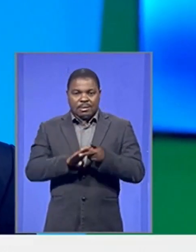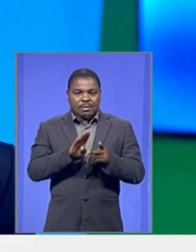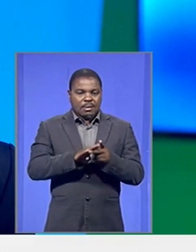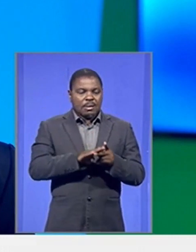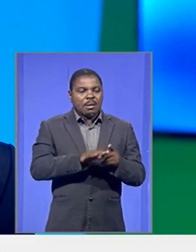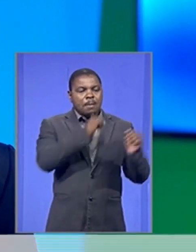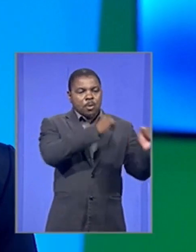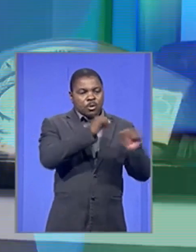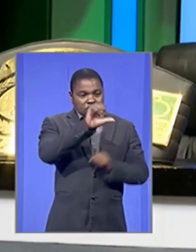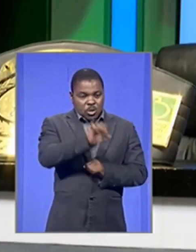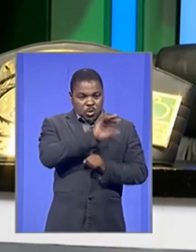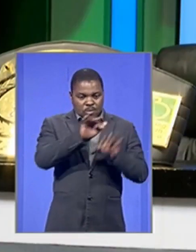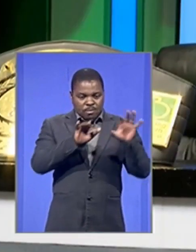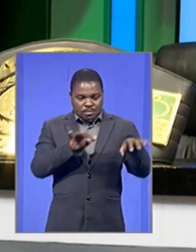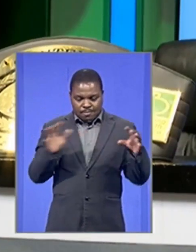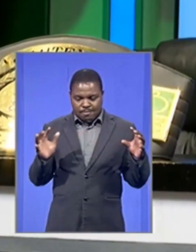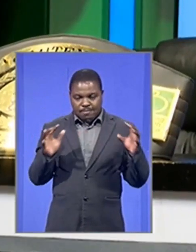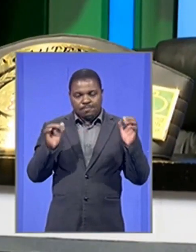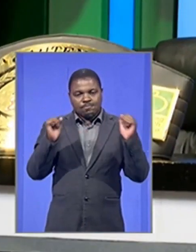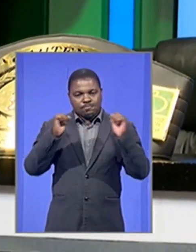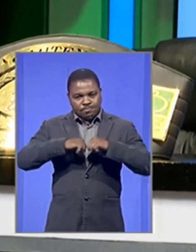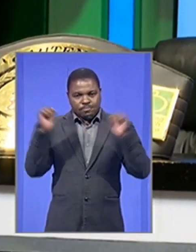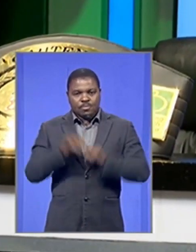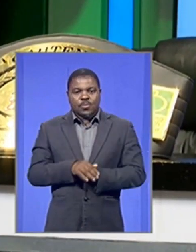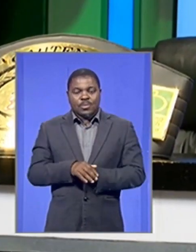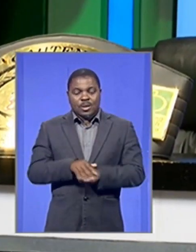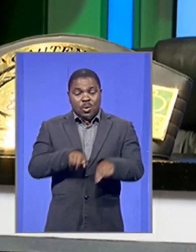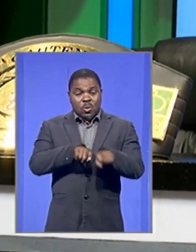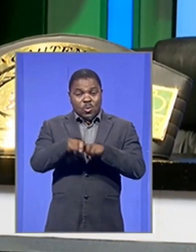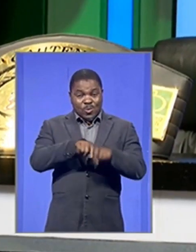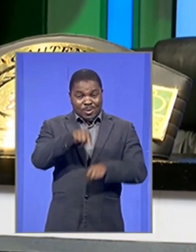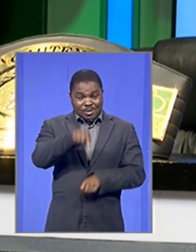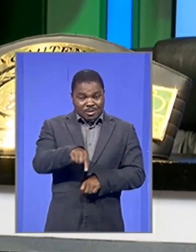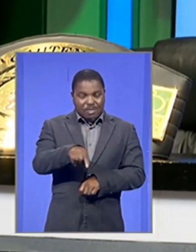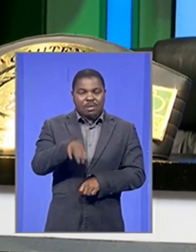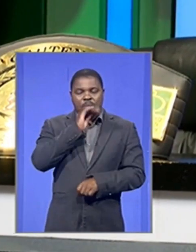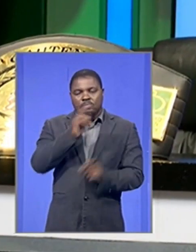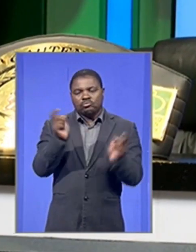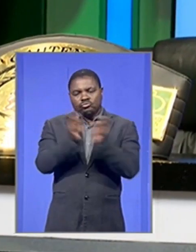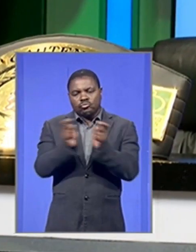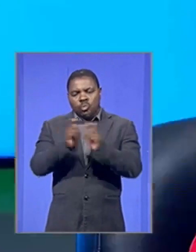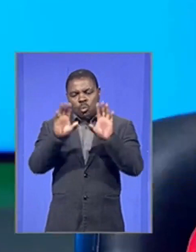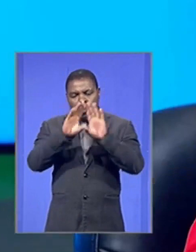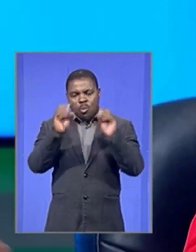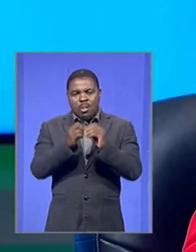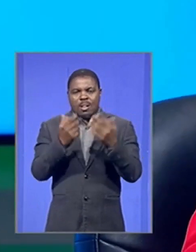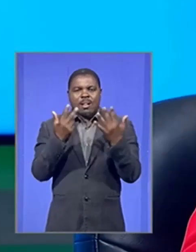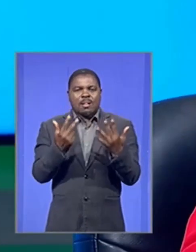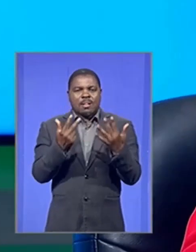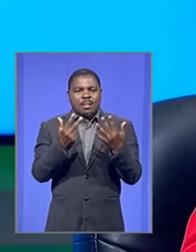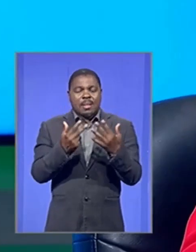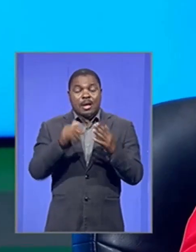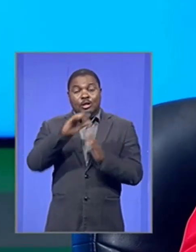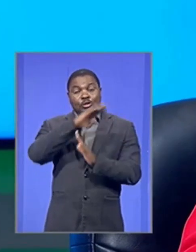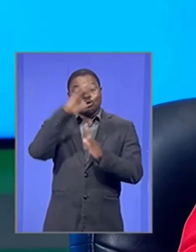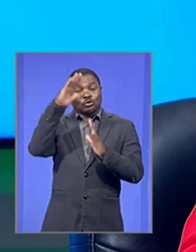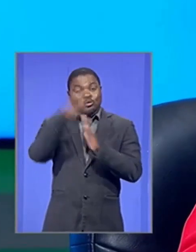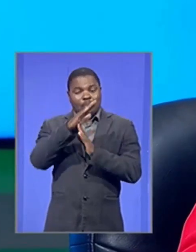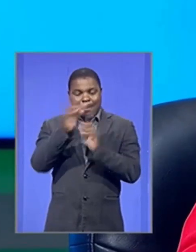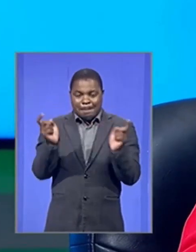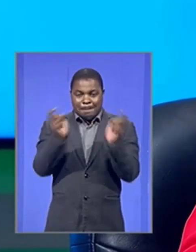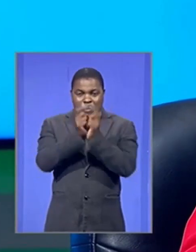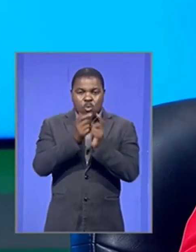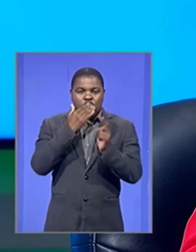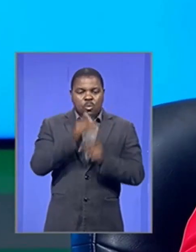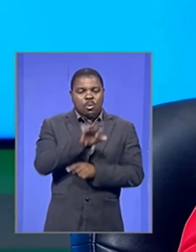mokgatlo wa Boxing South Africa. Thonamente ye e tlo ba le dintwa tše seswai. Ntwa e kgolo e tlo ba magareng